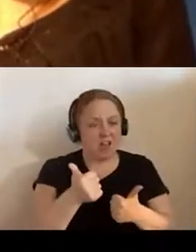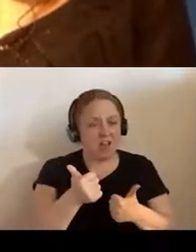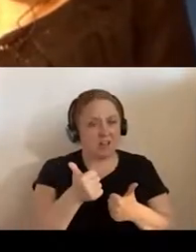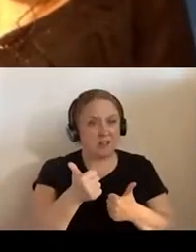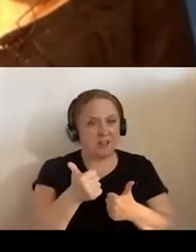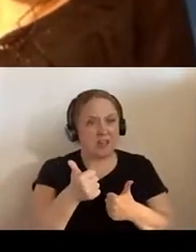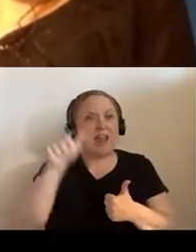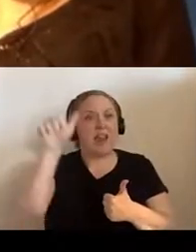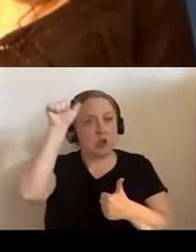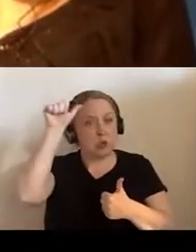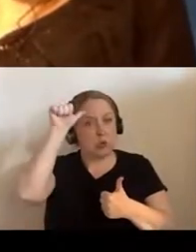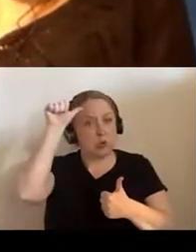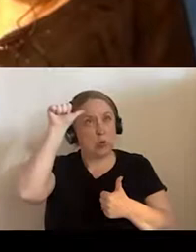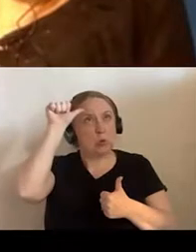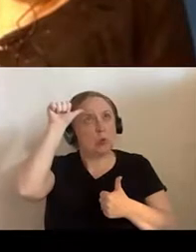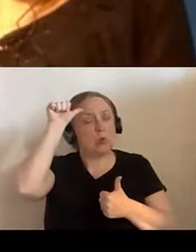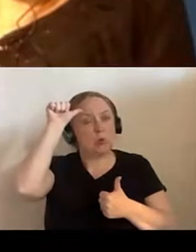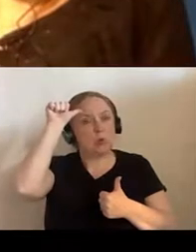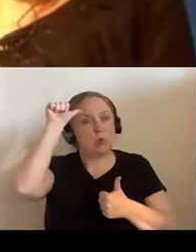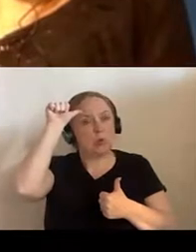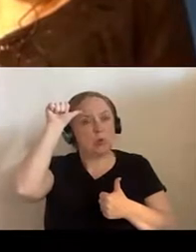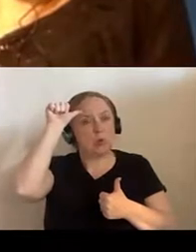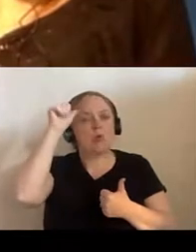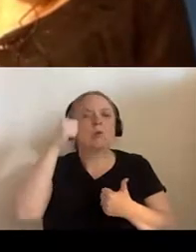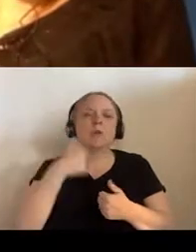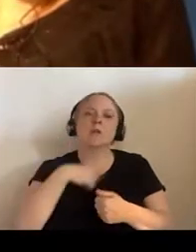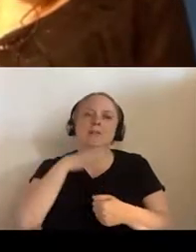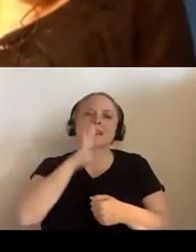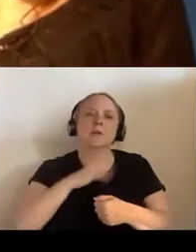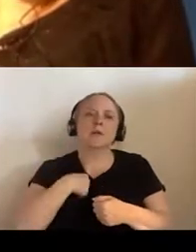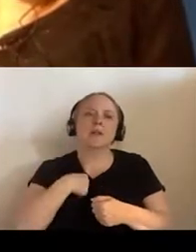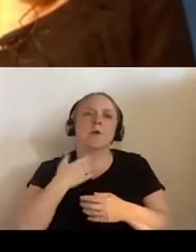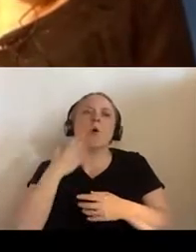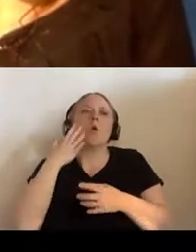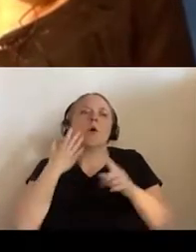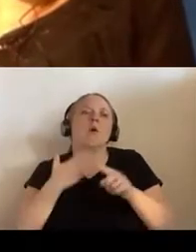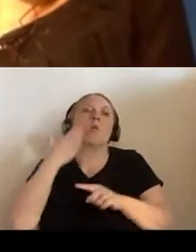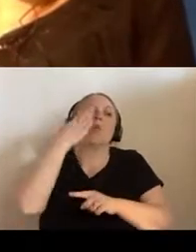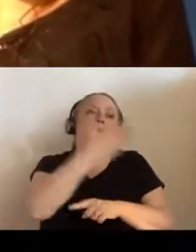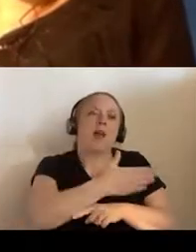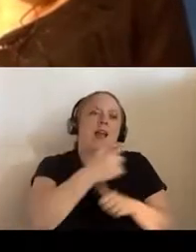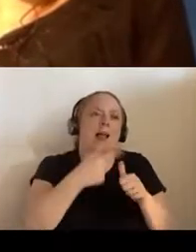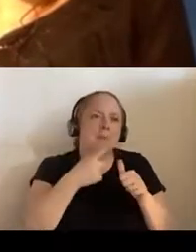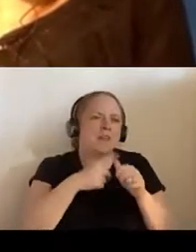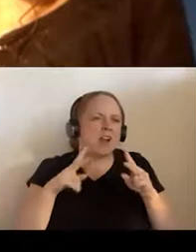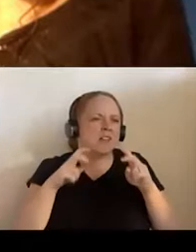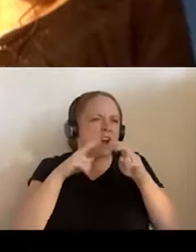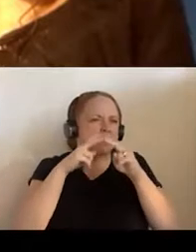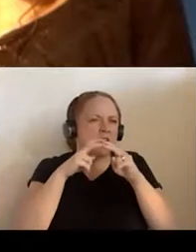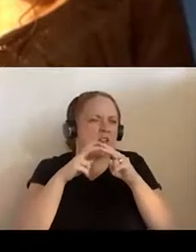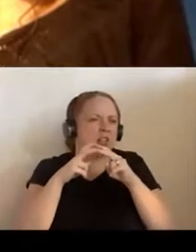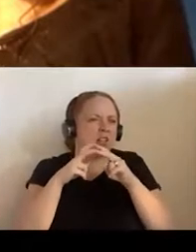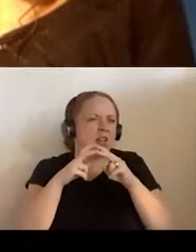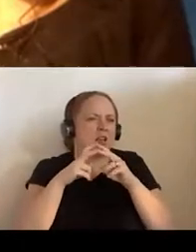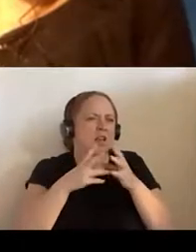And I knew it. And it did sadden me. But it wasn't until I physically went to Elmina Castle that it